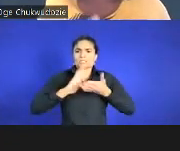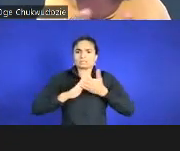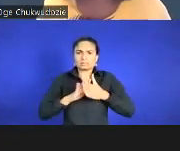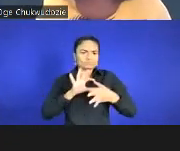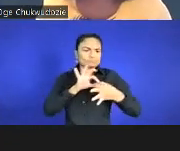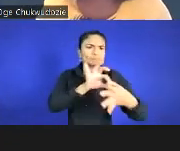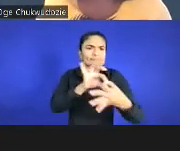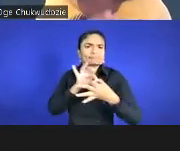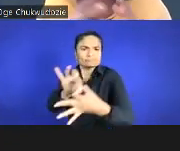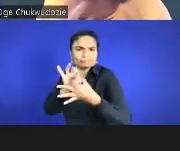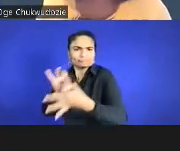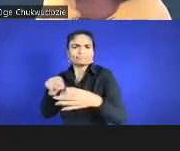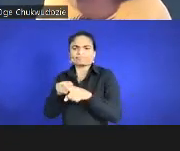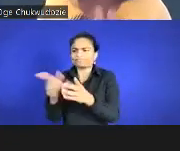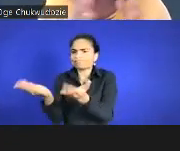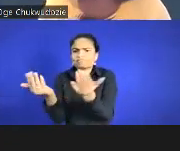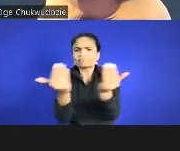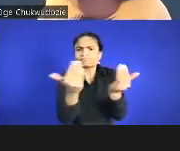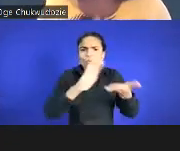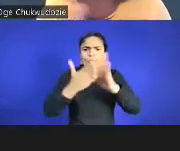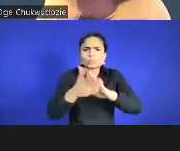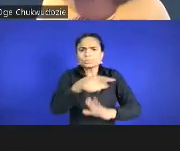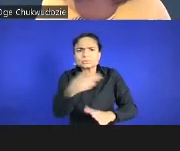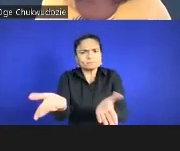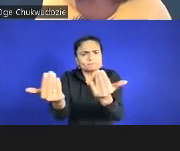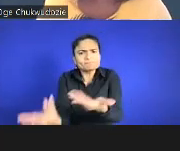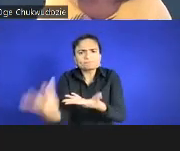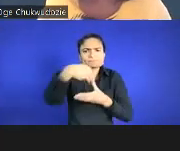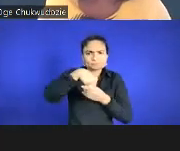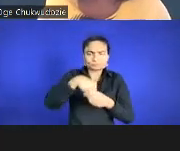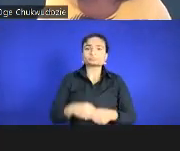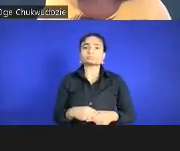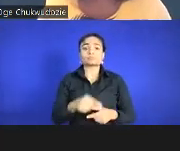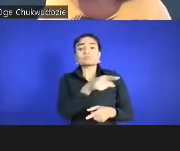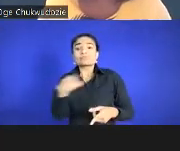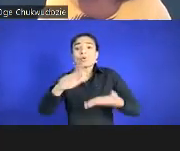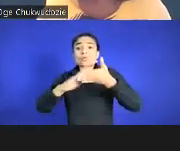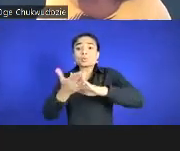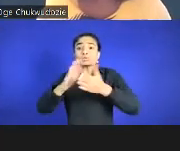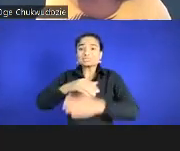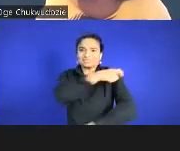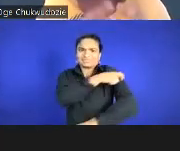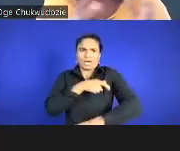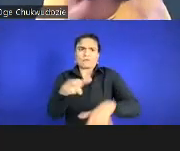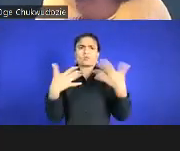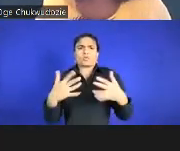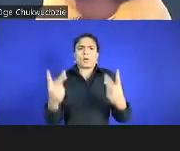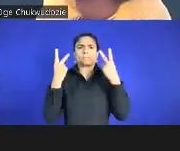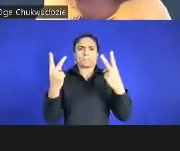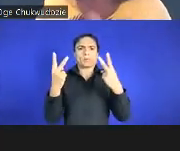you work with partners. So staff that is involved in partnership. Sometimes organizations have,